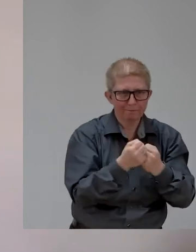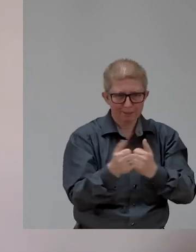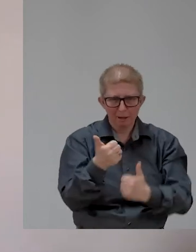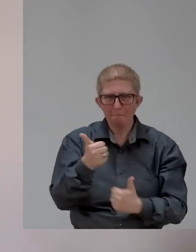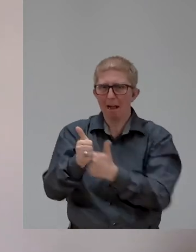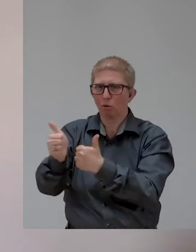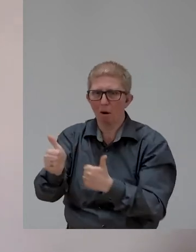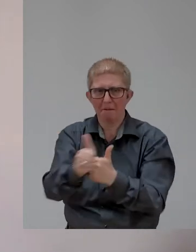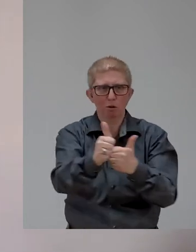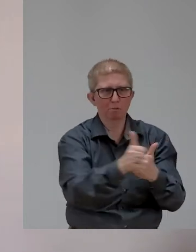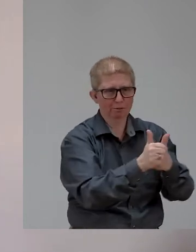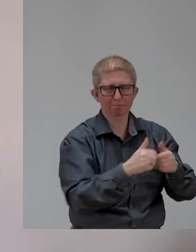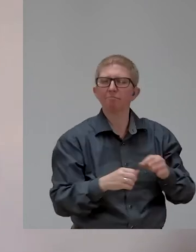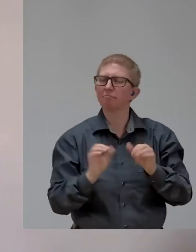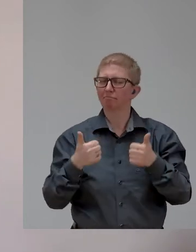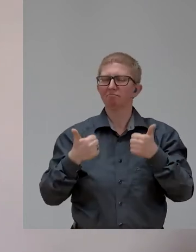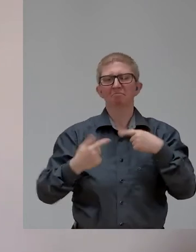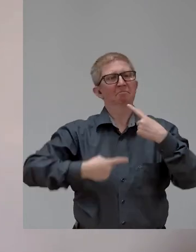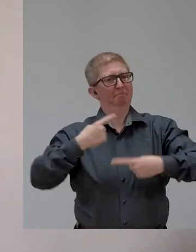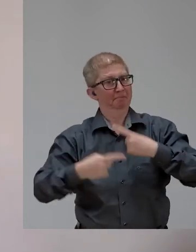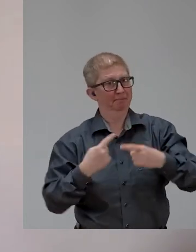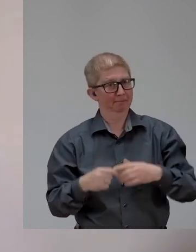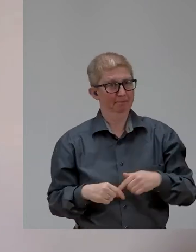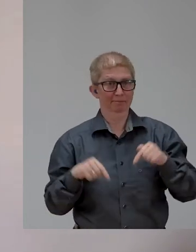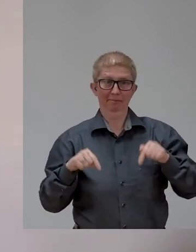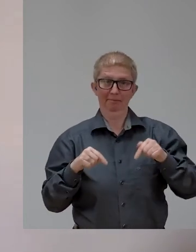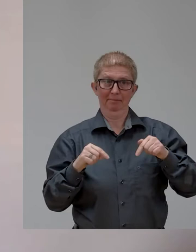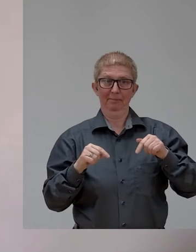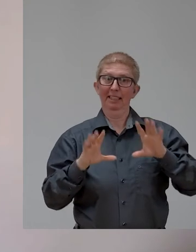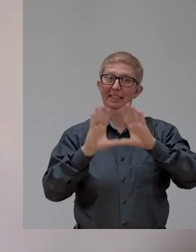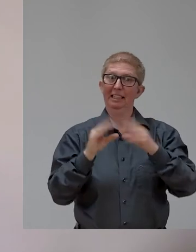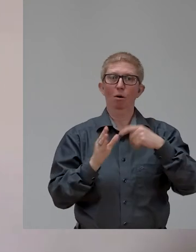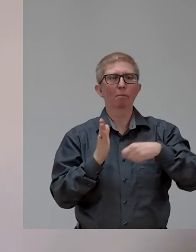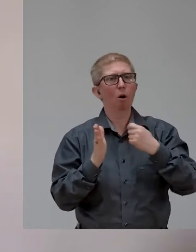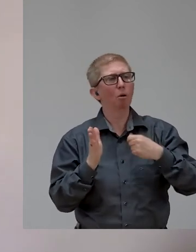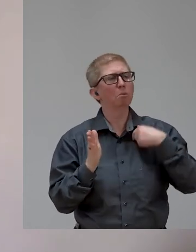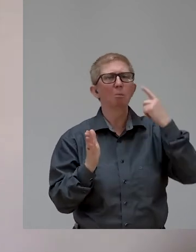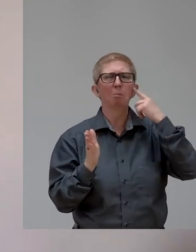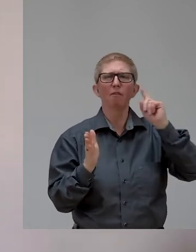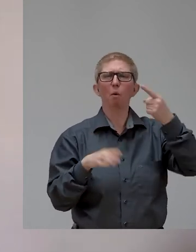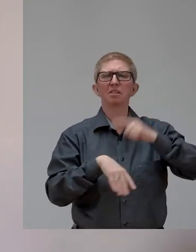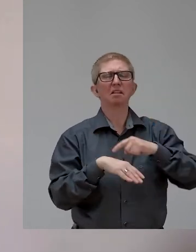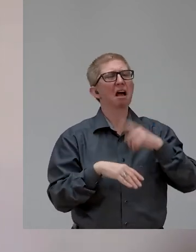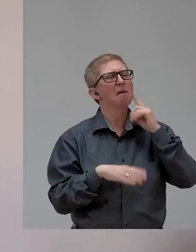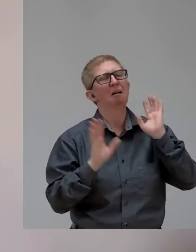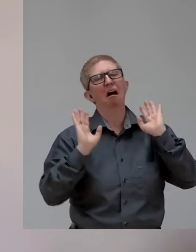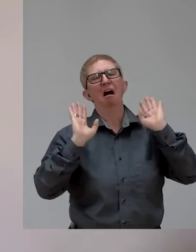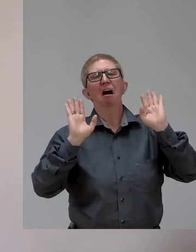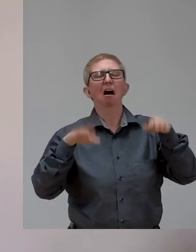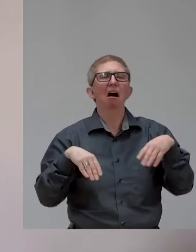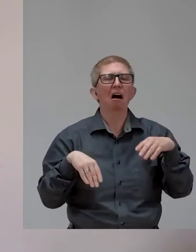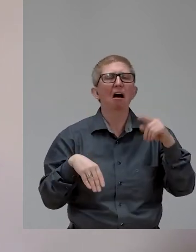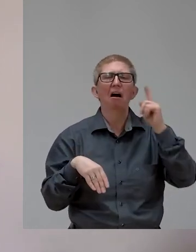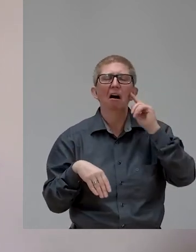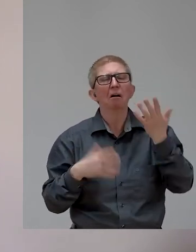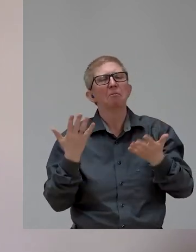I think Zero Project was not what we expected. I think we expected to get connected to tons and tons of funders and